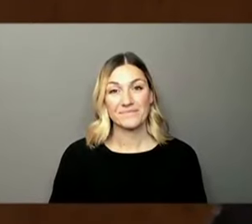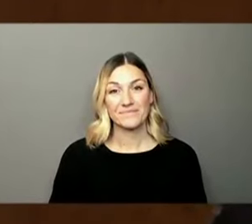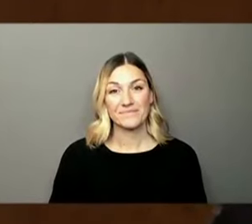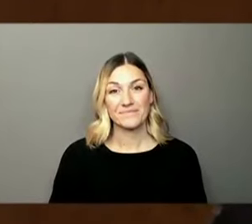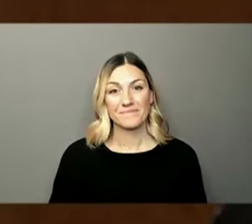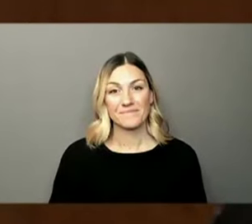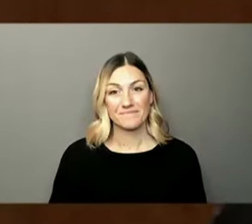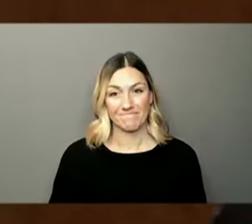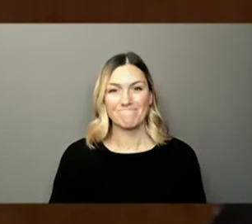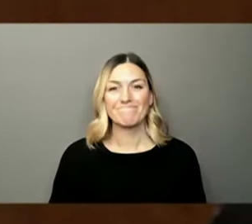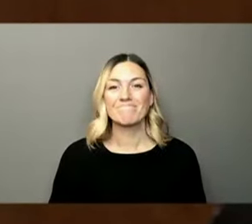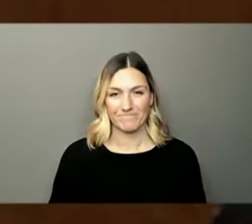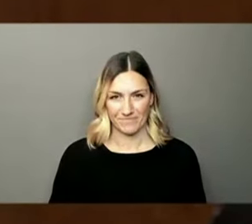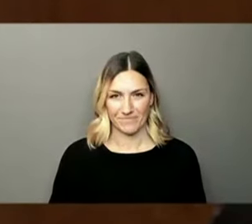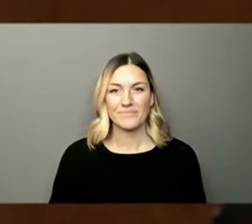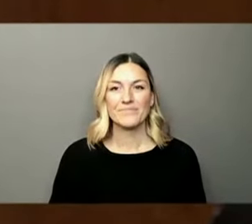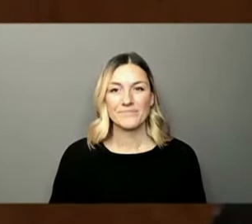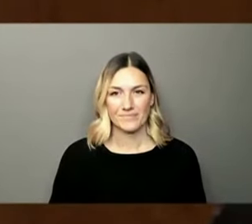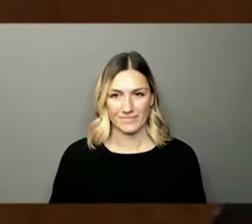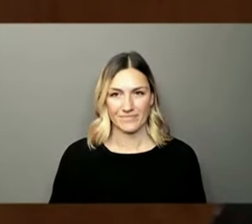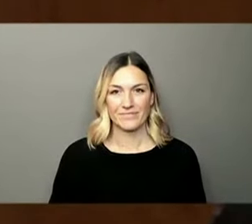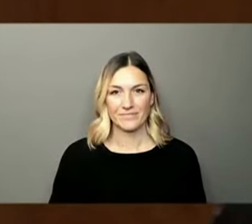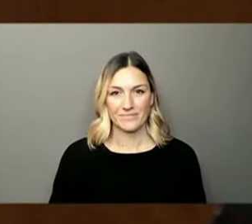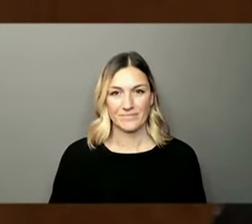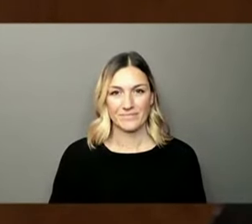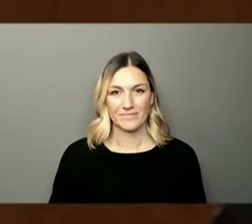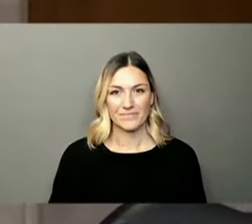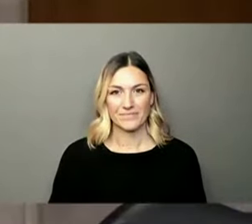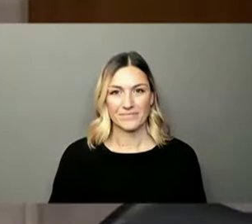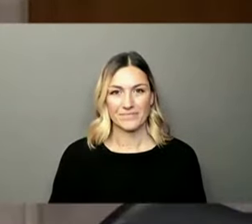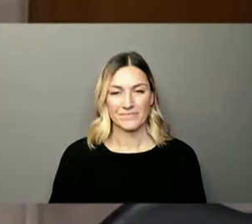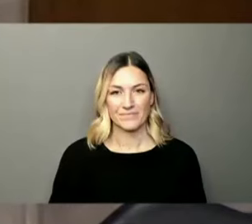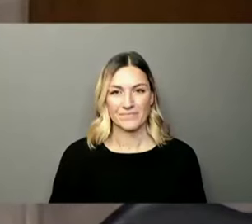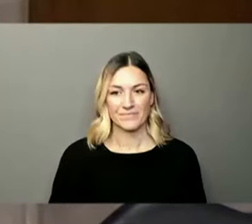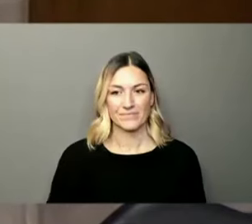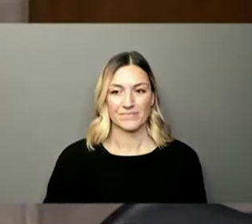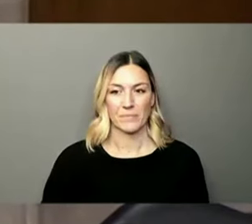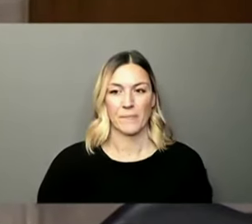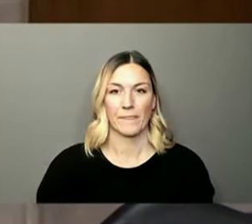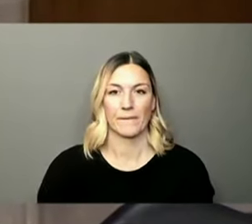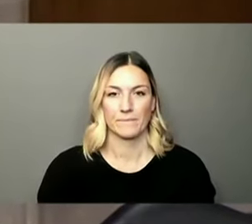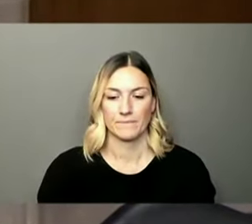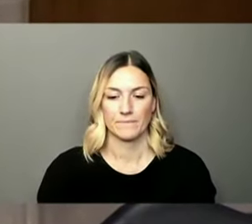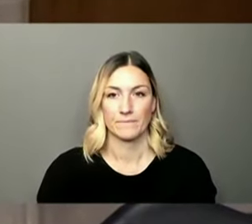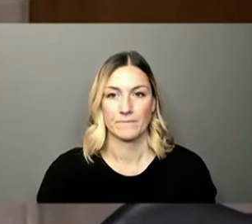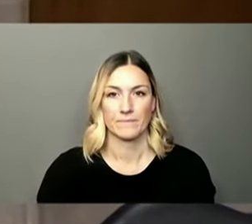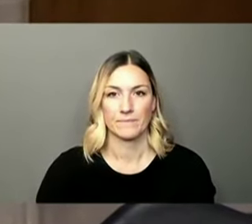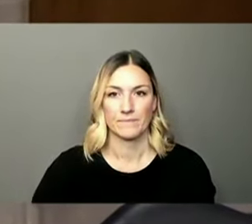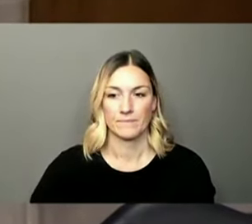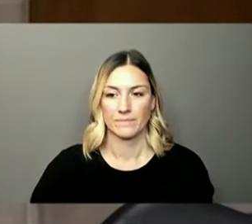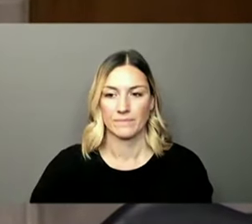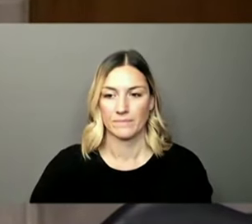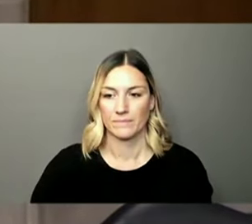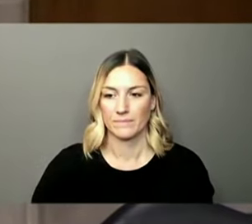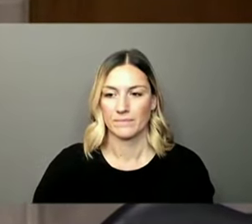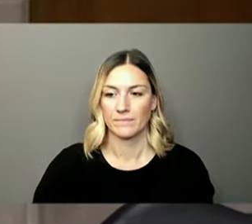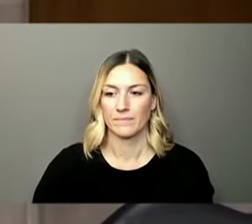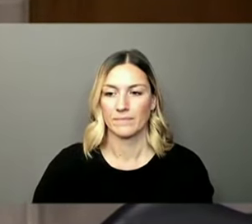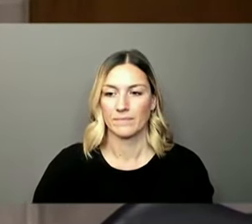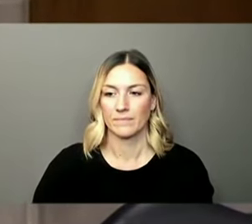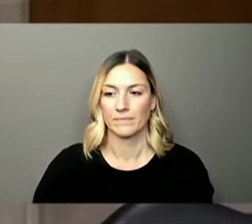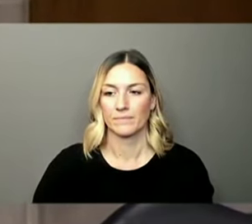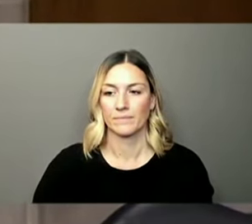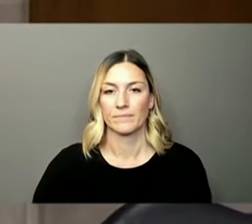me, again, if you hear frustration, it's my voice. It's begin because one of my very closest loved one has been incapacitated